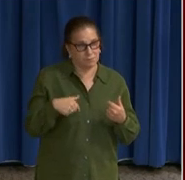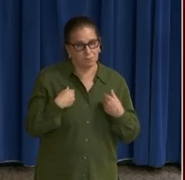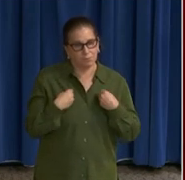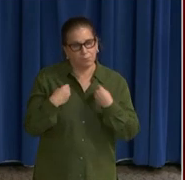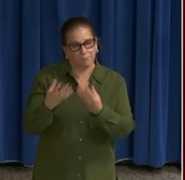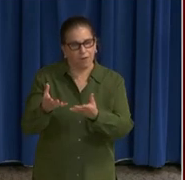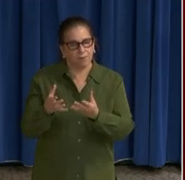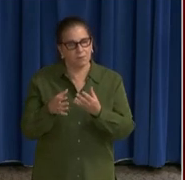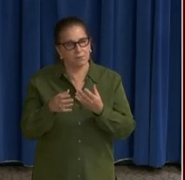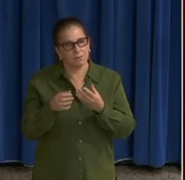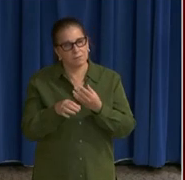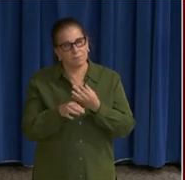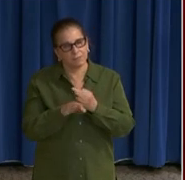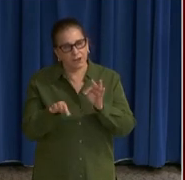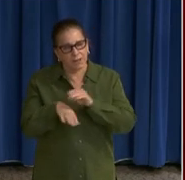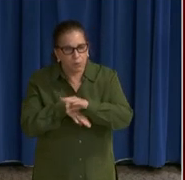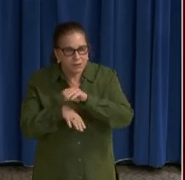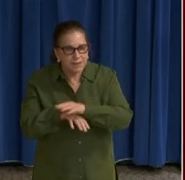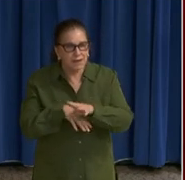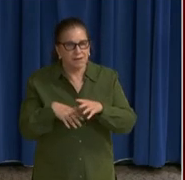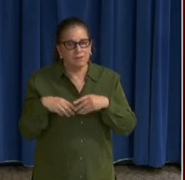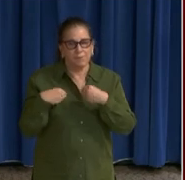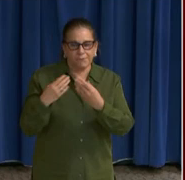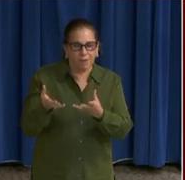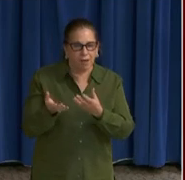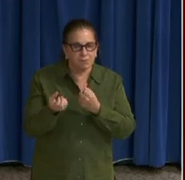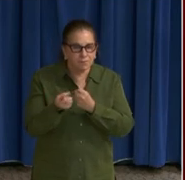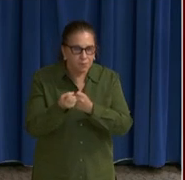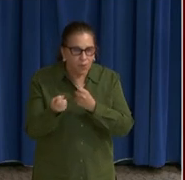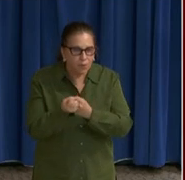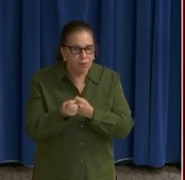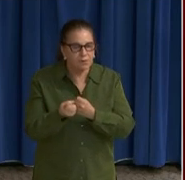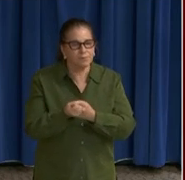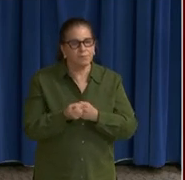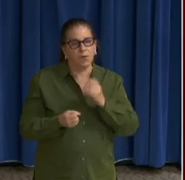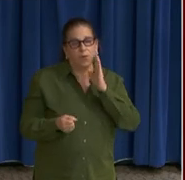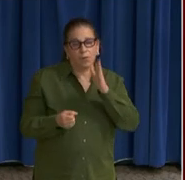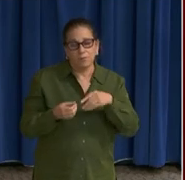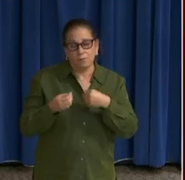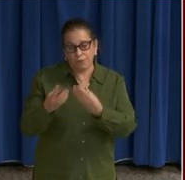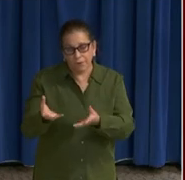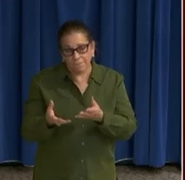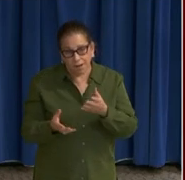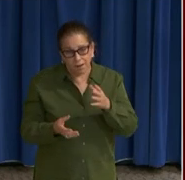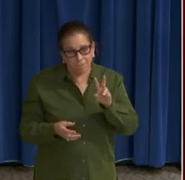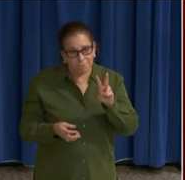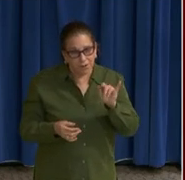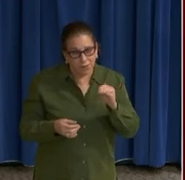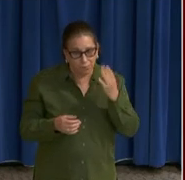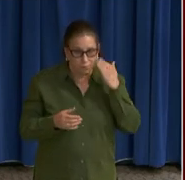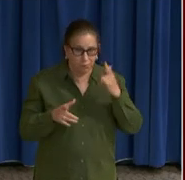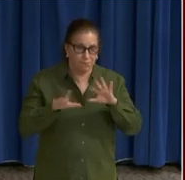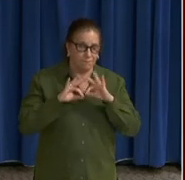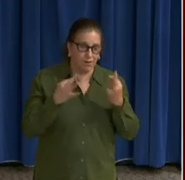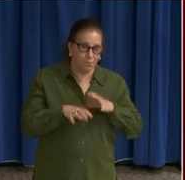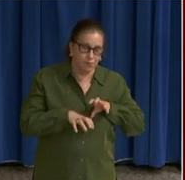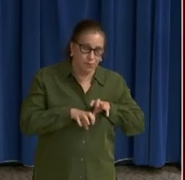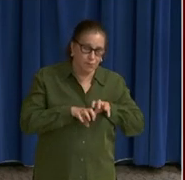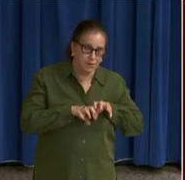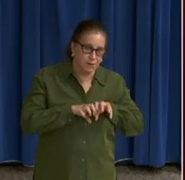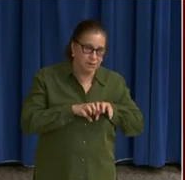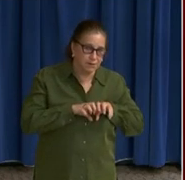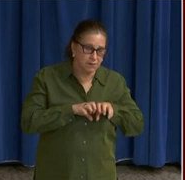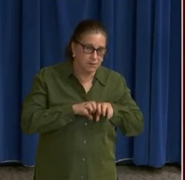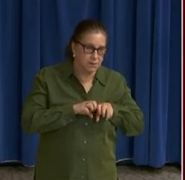as well. It goes without saying that we have a grieving family, and reliving this painful event can